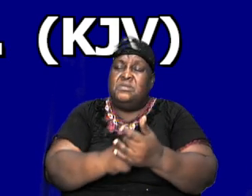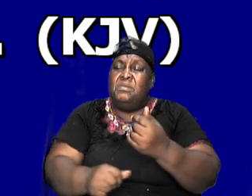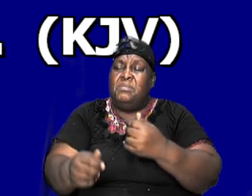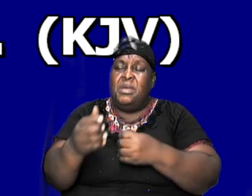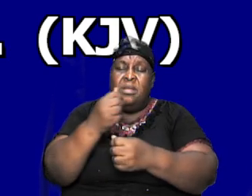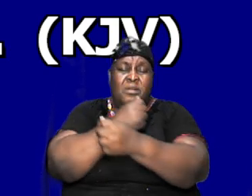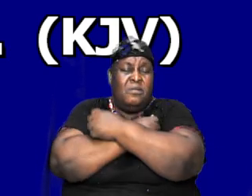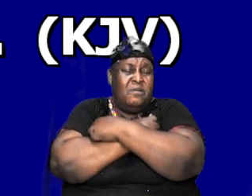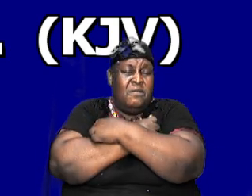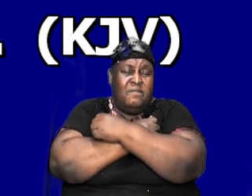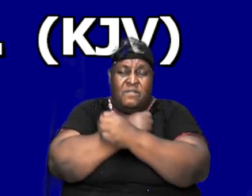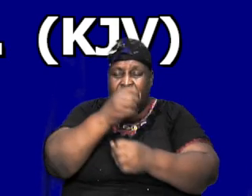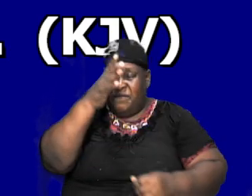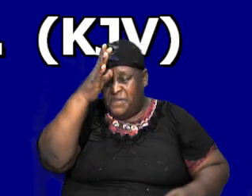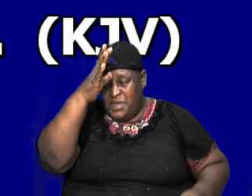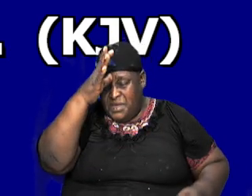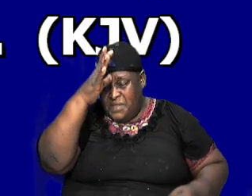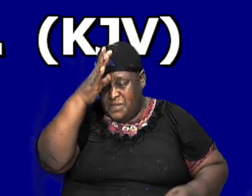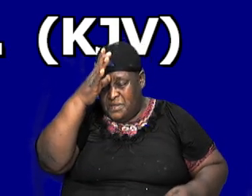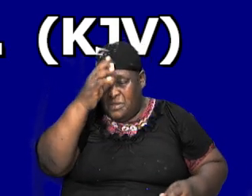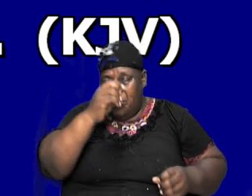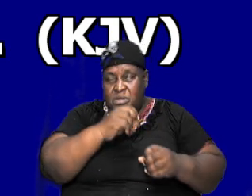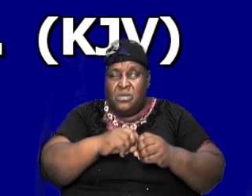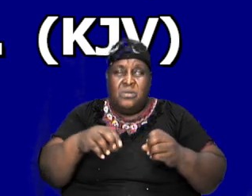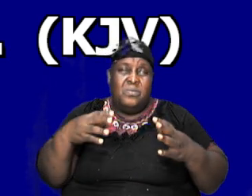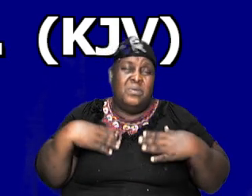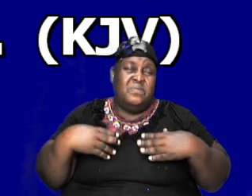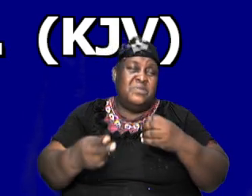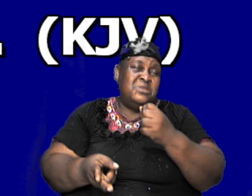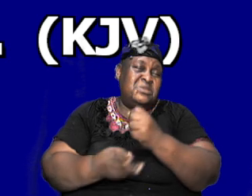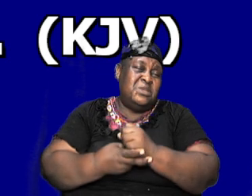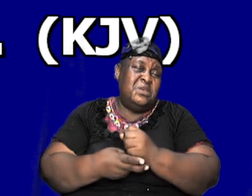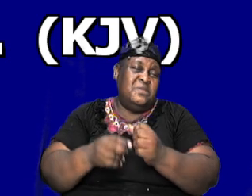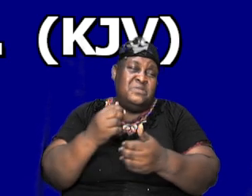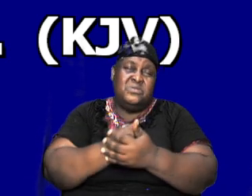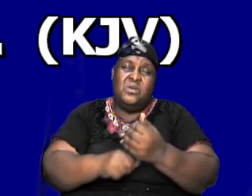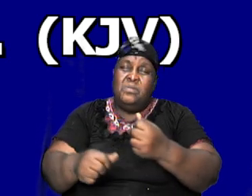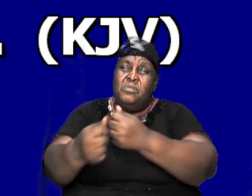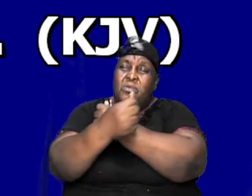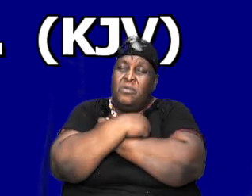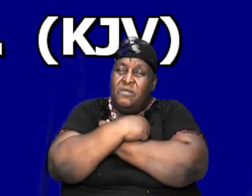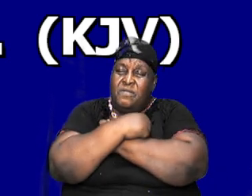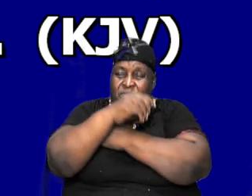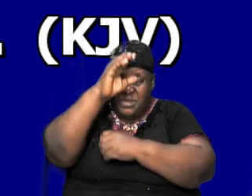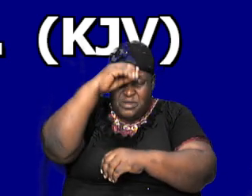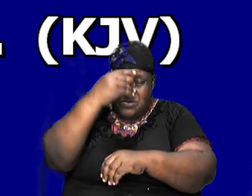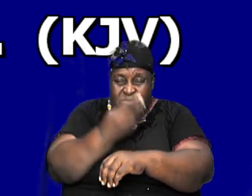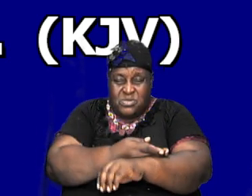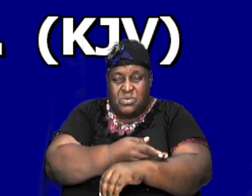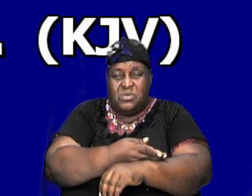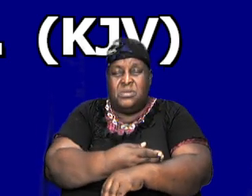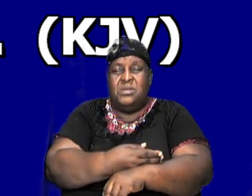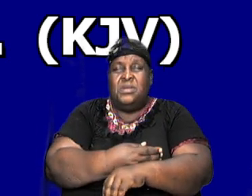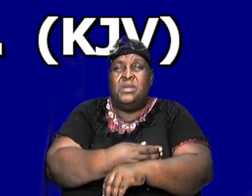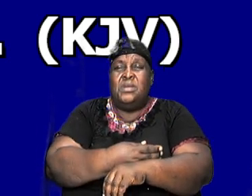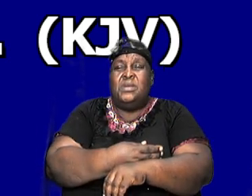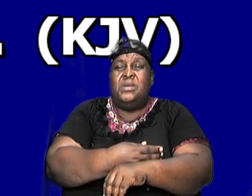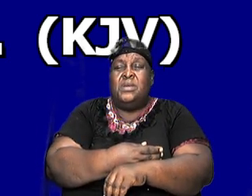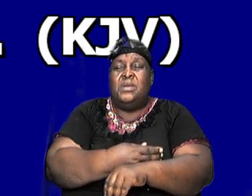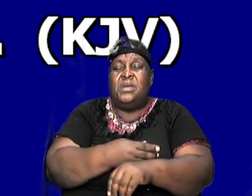of my love for the Father. I don't have to save some of my love for the Son and then divide up my love in three. No, I can